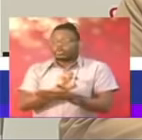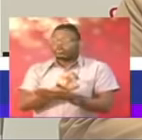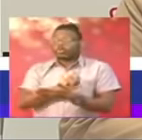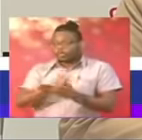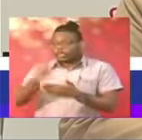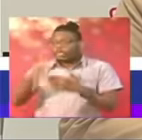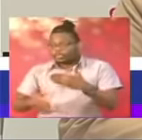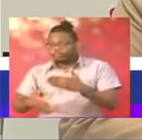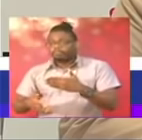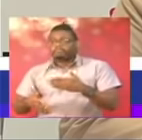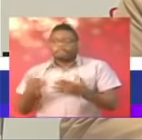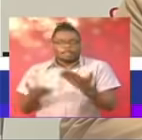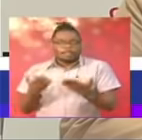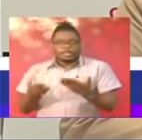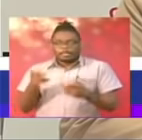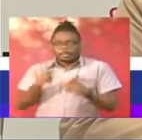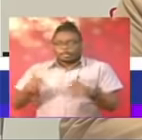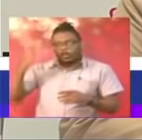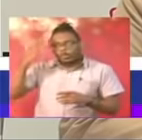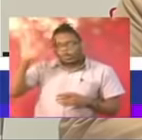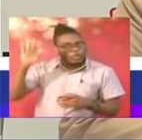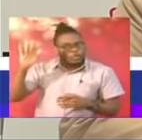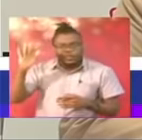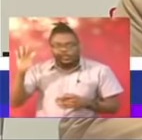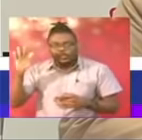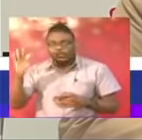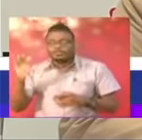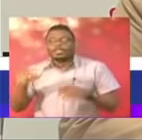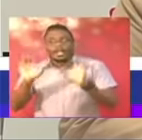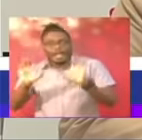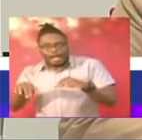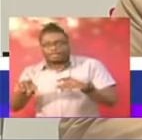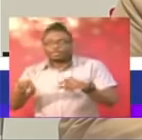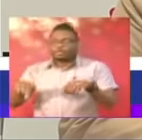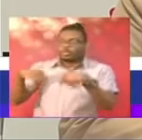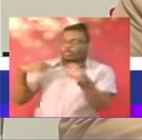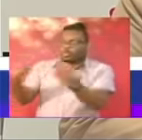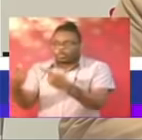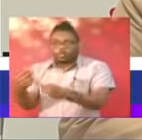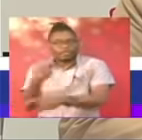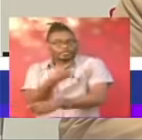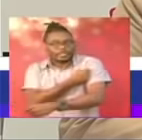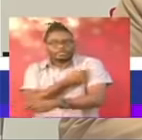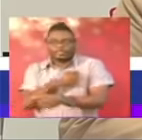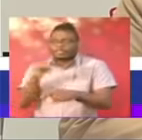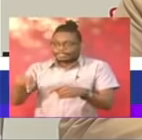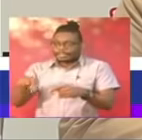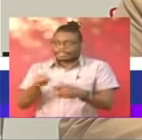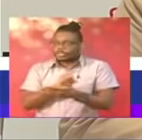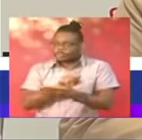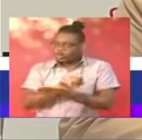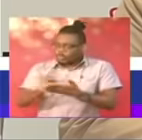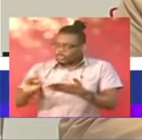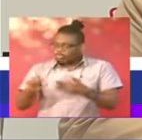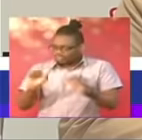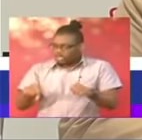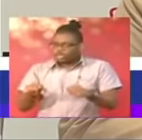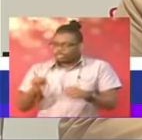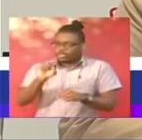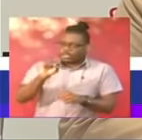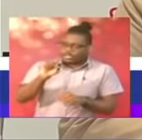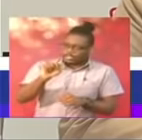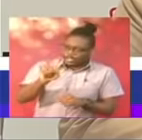assumption that vaccination wasn't available over the time period. Now, that being said, we don't yet think that we're reaching that